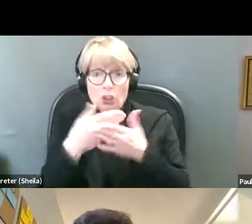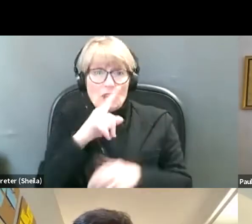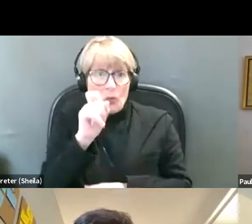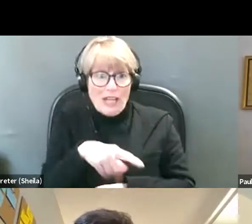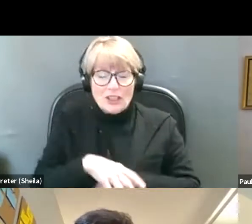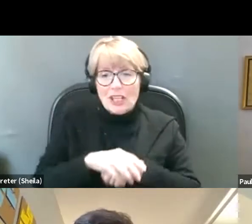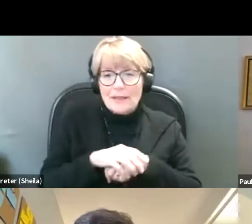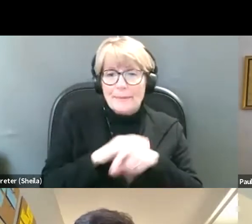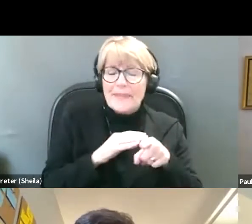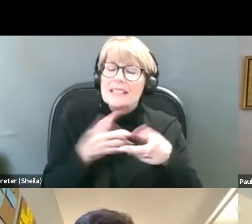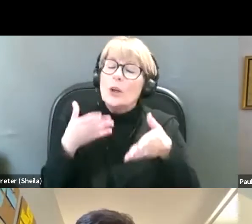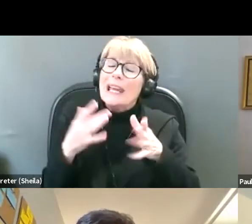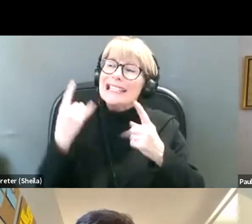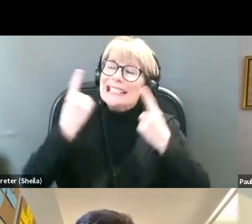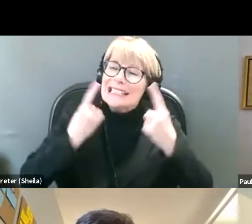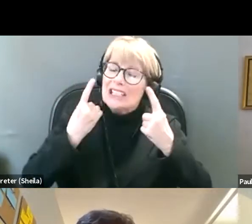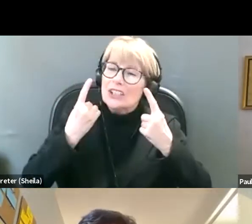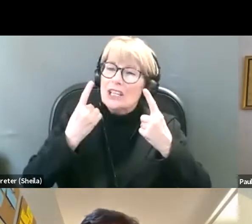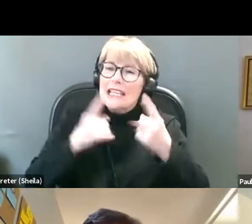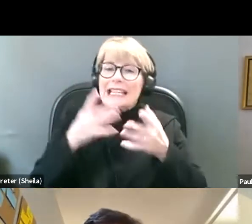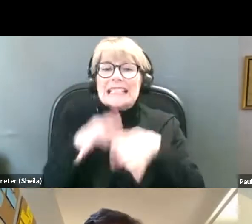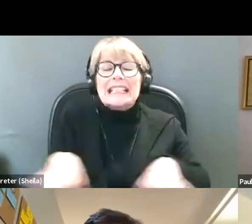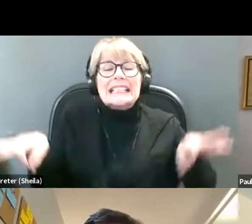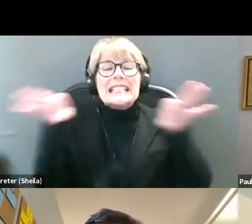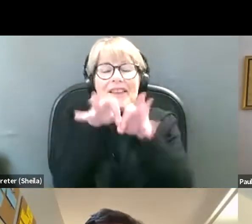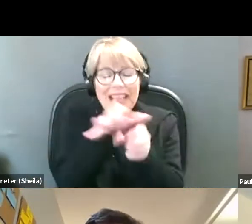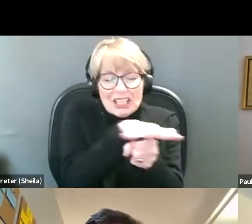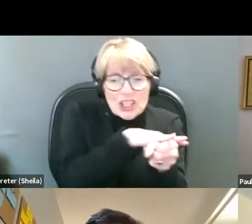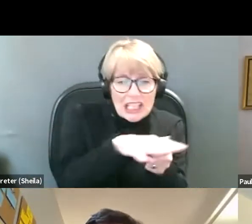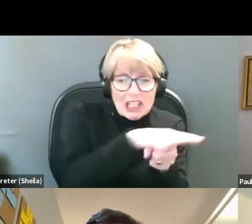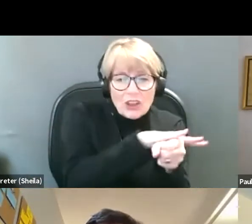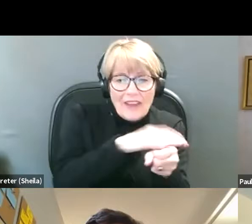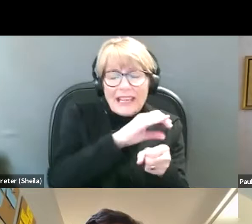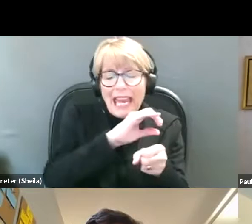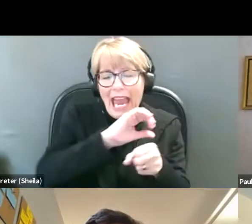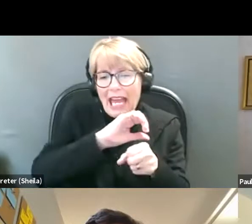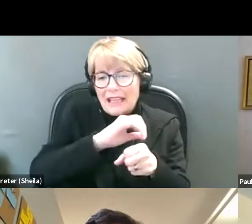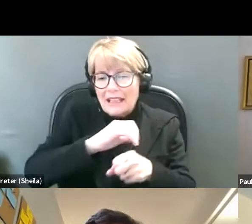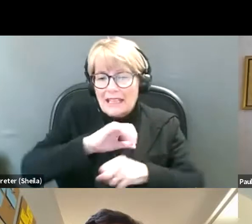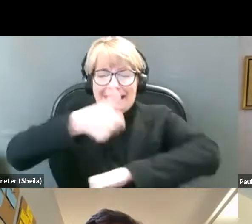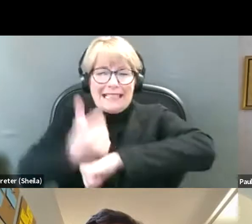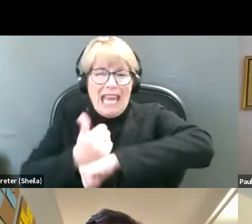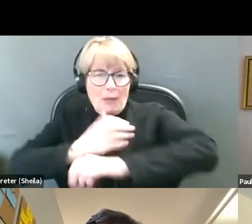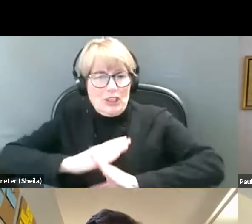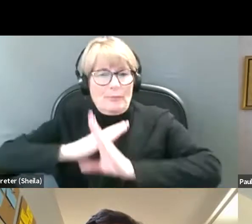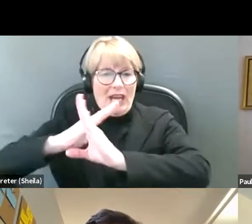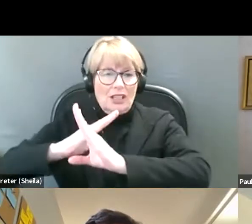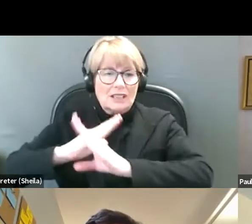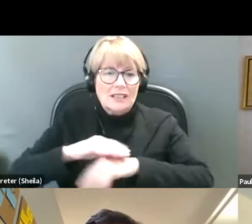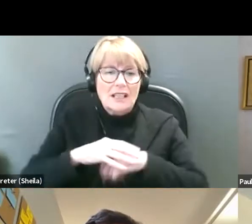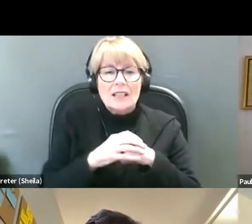way to consider significant geographic and built barriers? For example, two